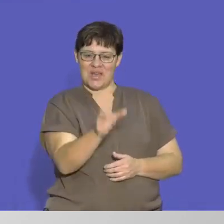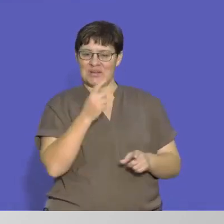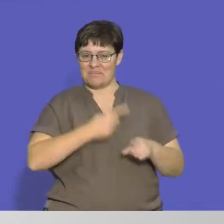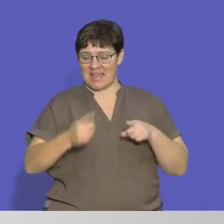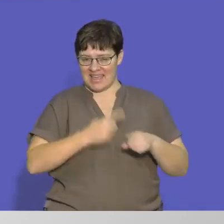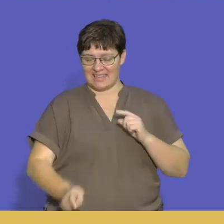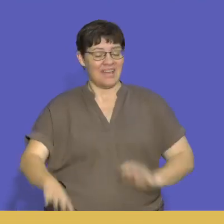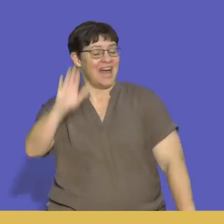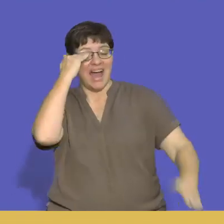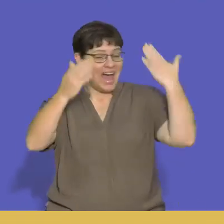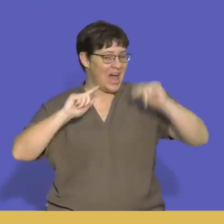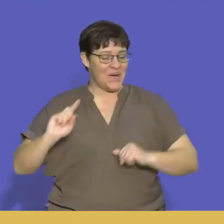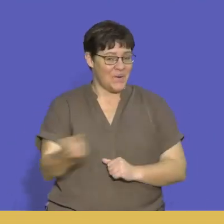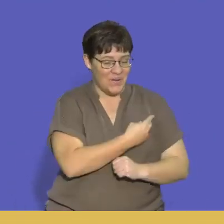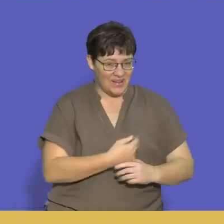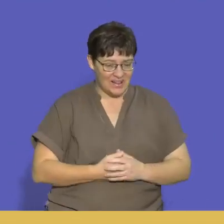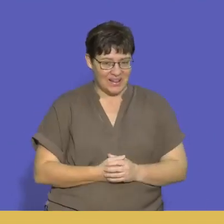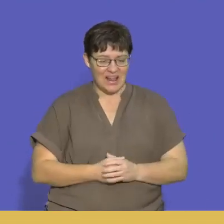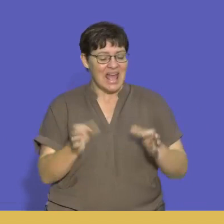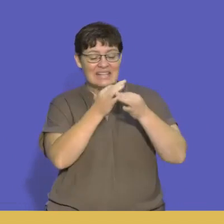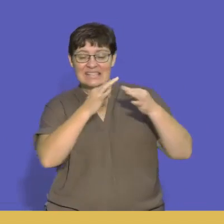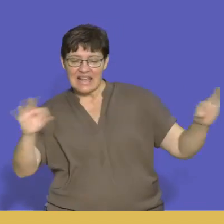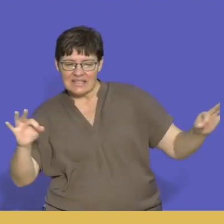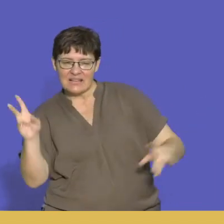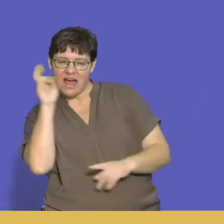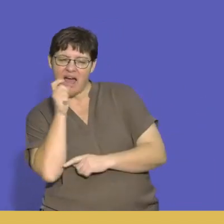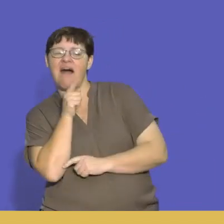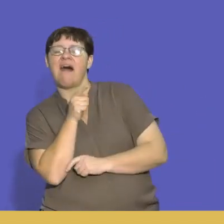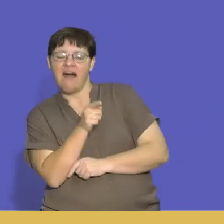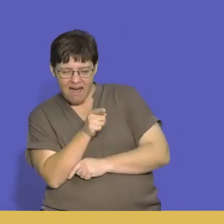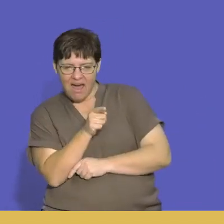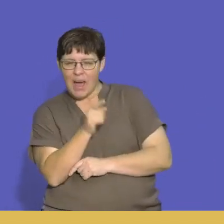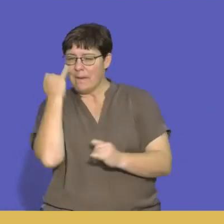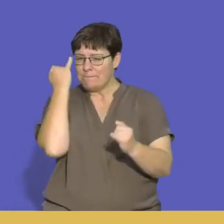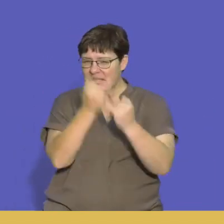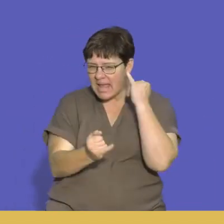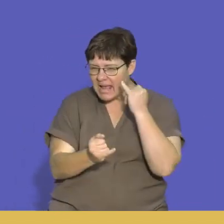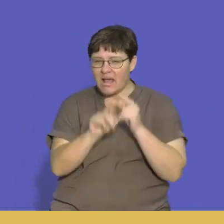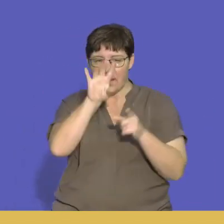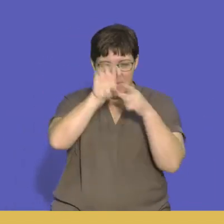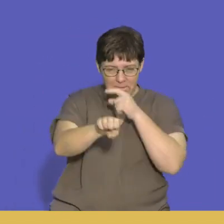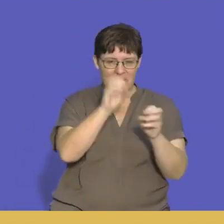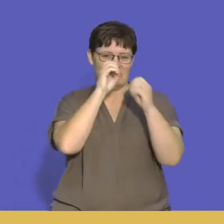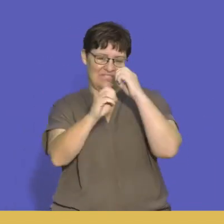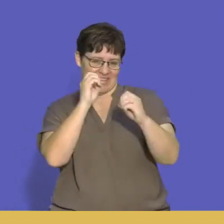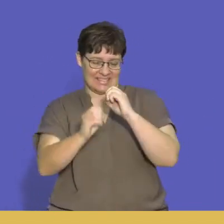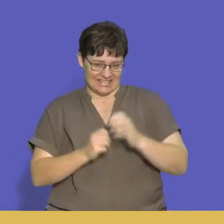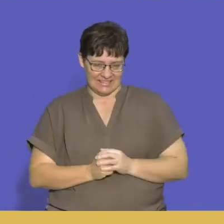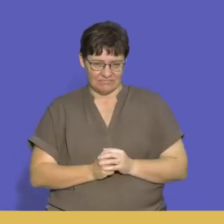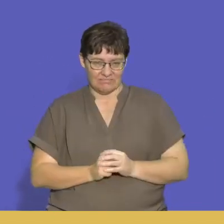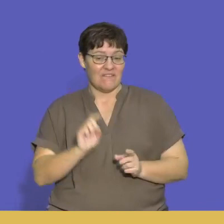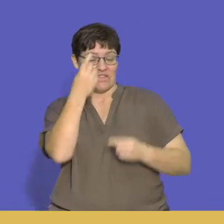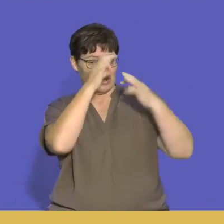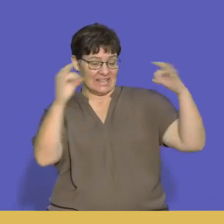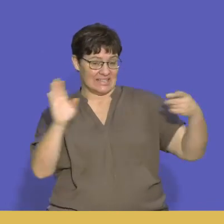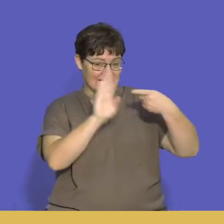Wordplay. Hi everyone. Listen to some sentences and see if you can find the mistakes and correct them.